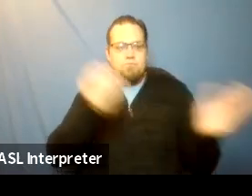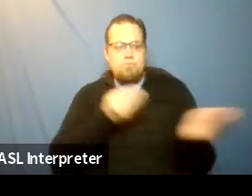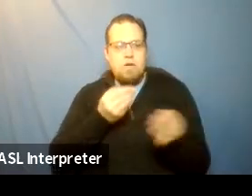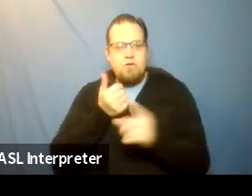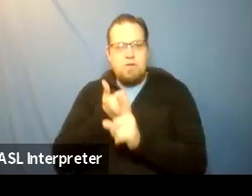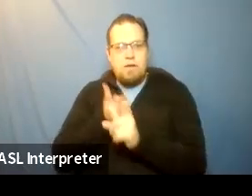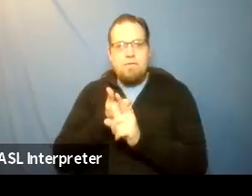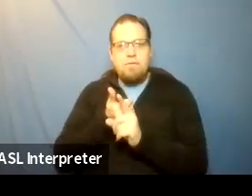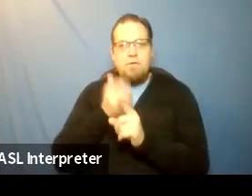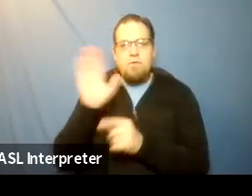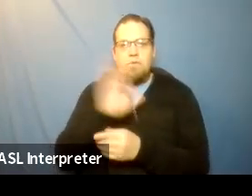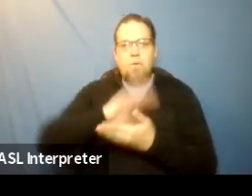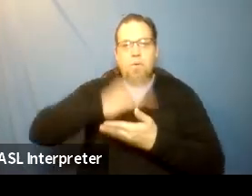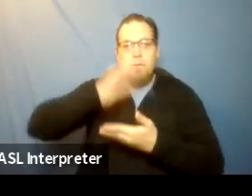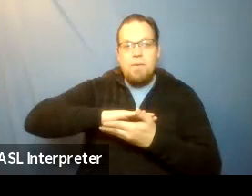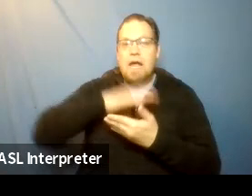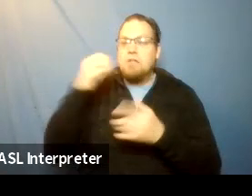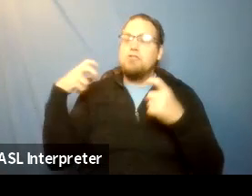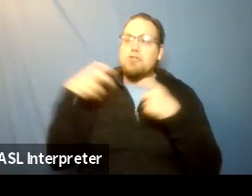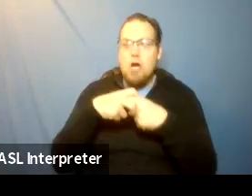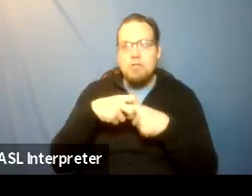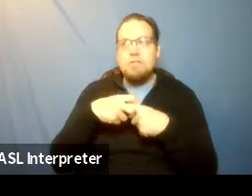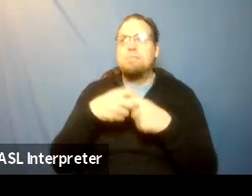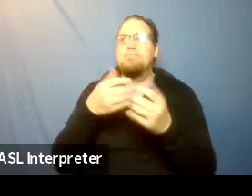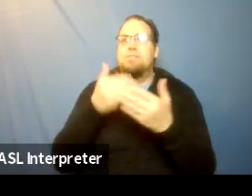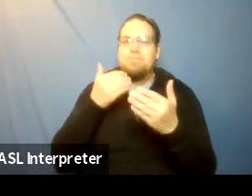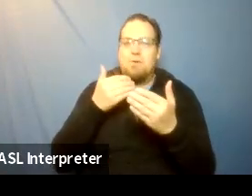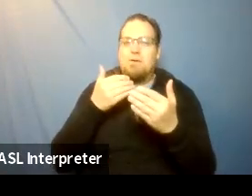your Chromebook and please charge them before